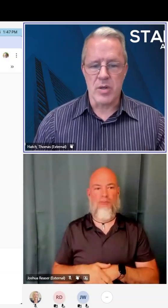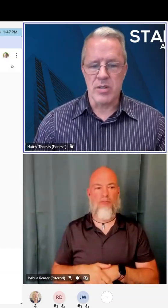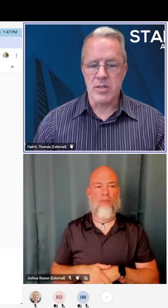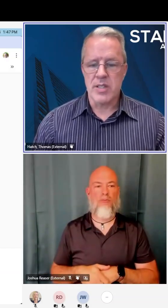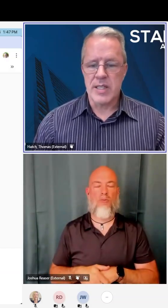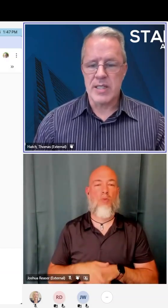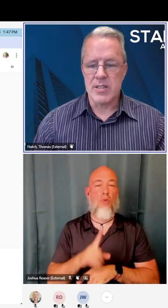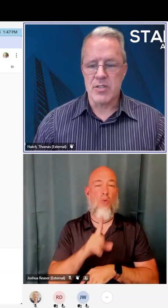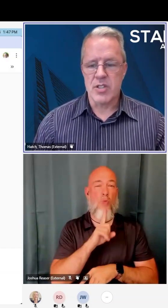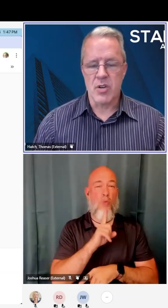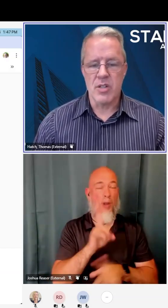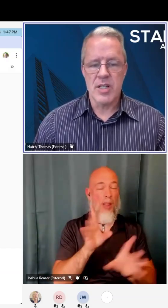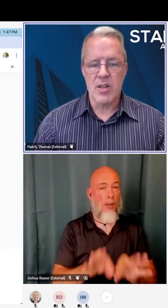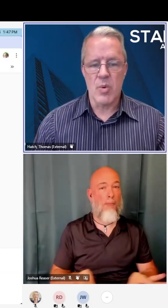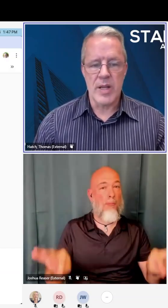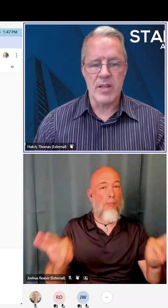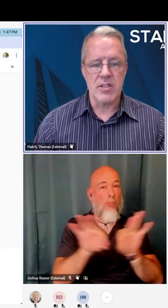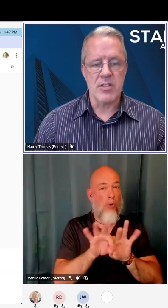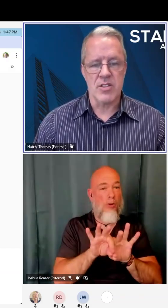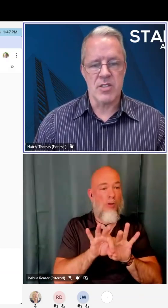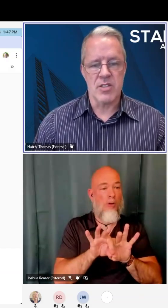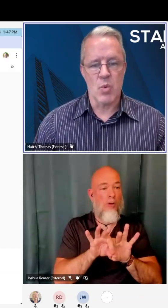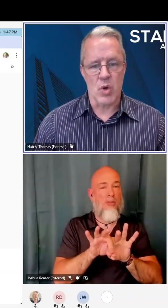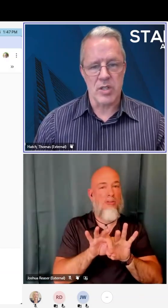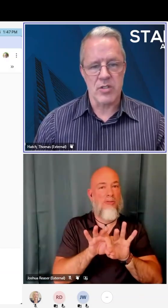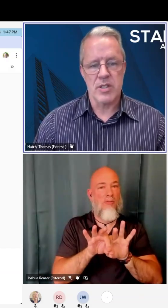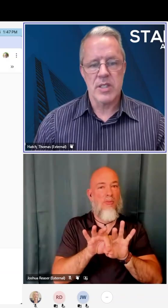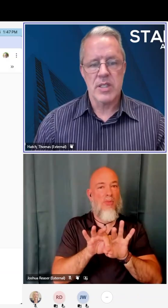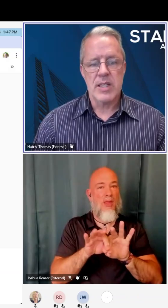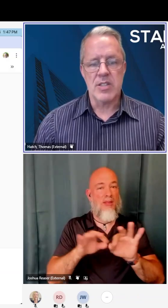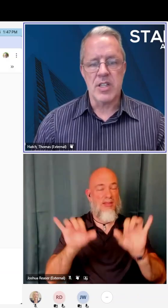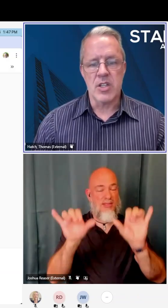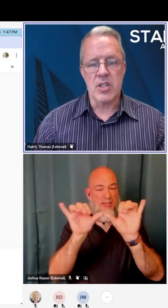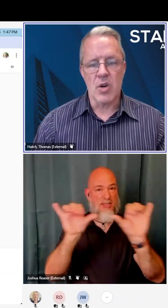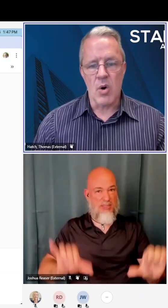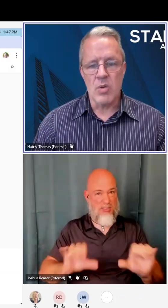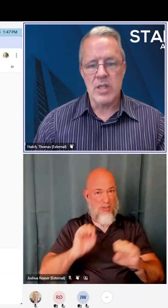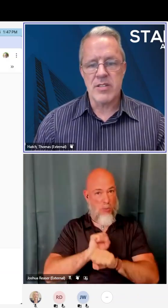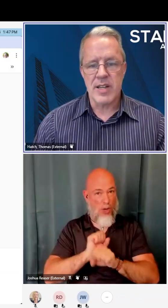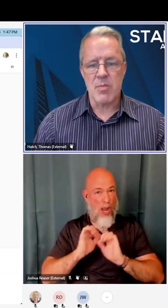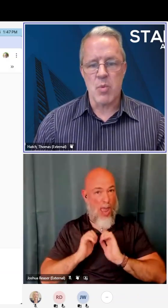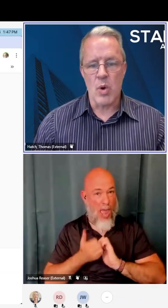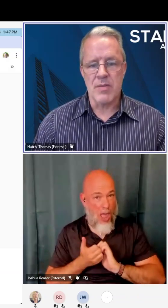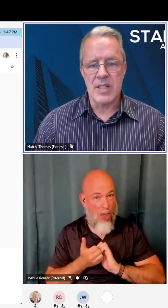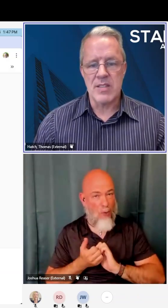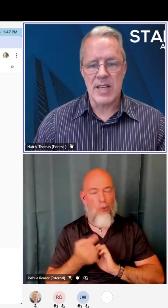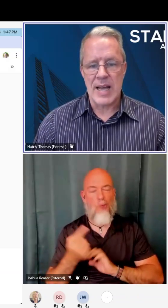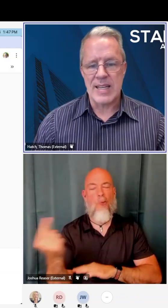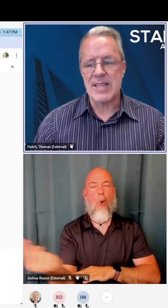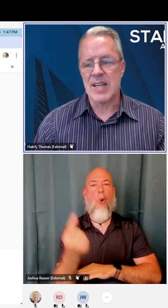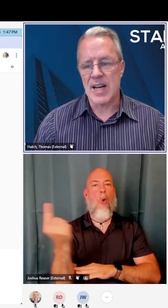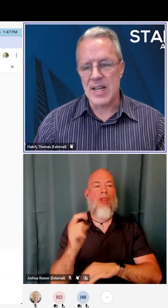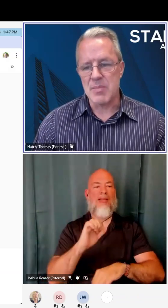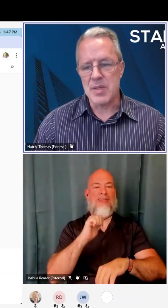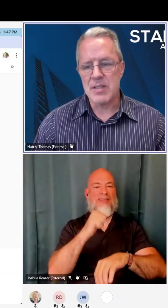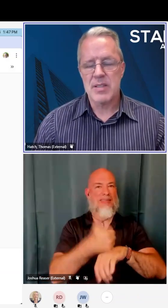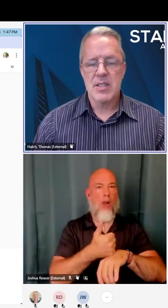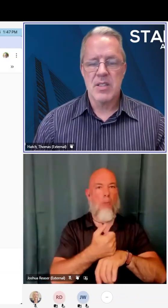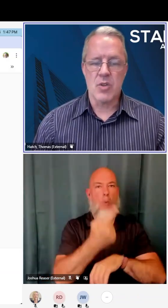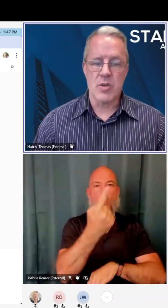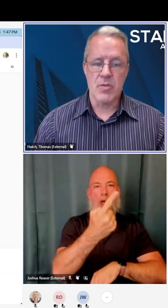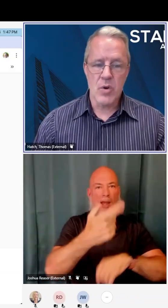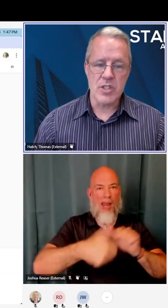really important is currently the way that the system works is that you can only set up one of these at a